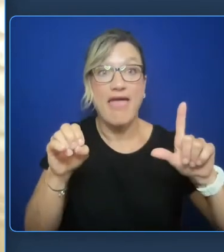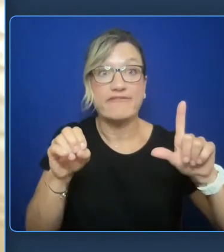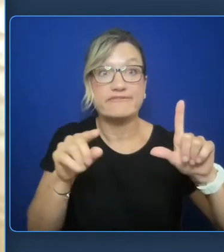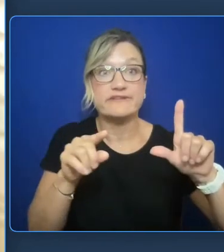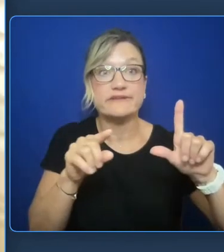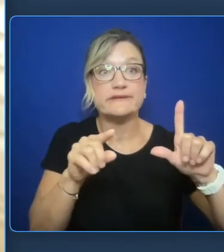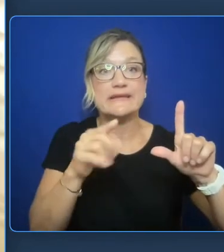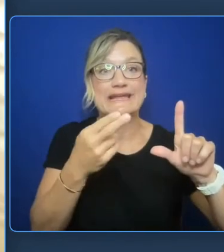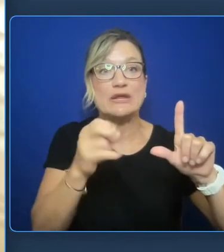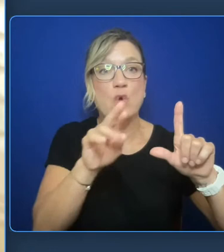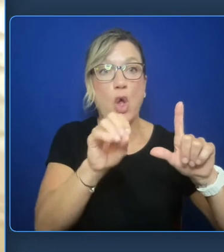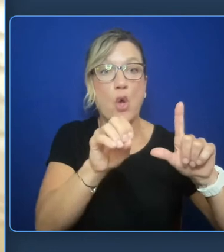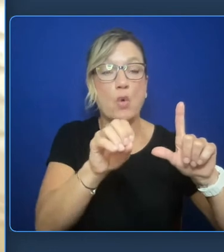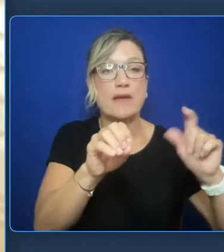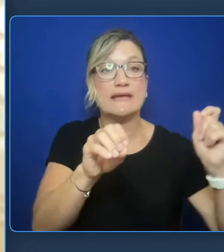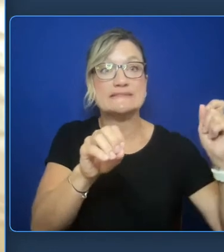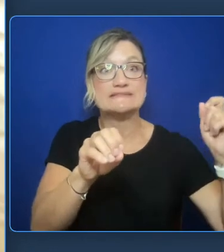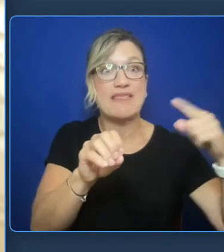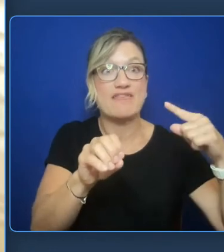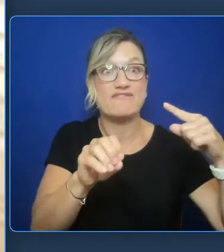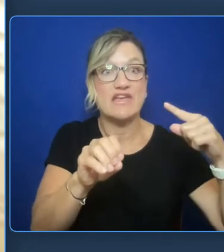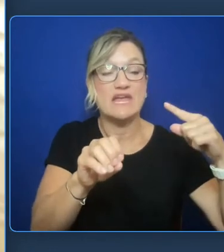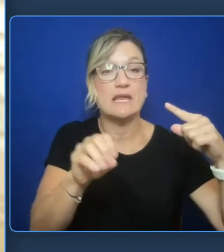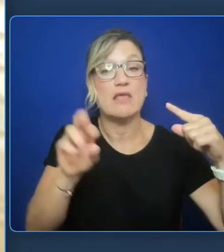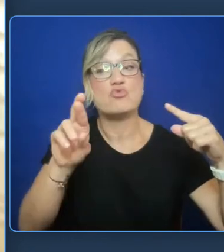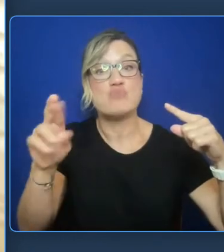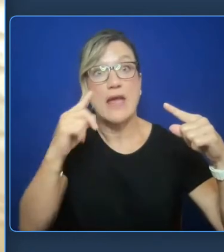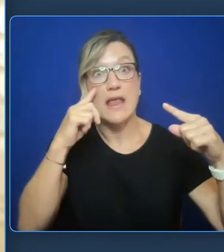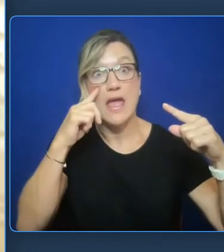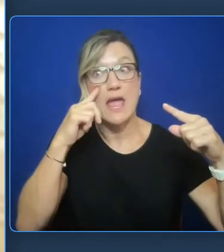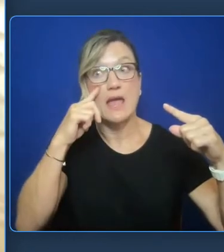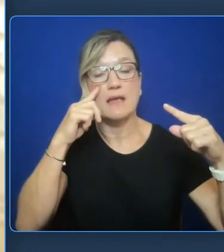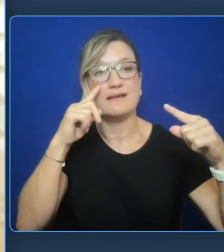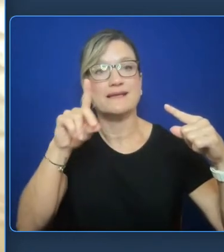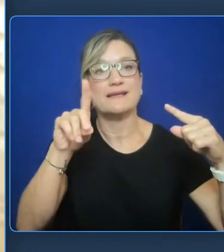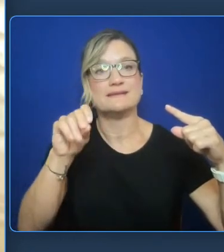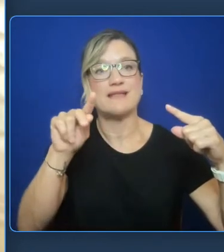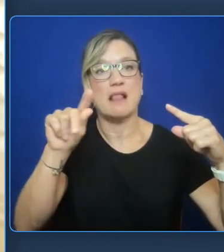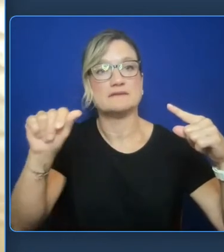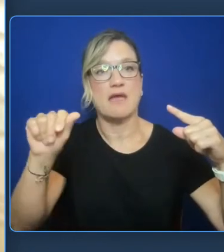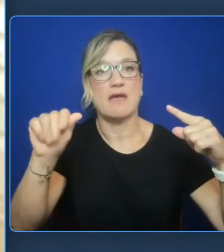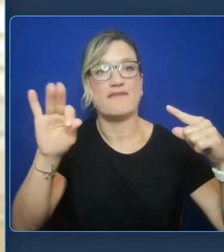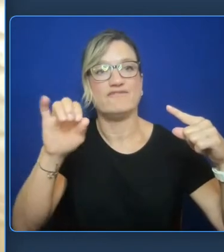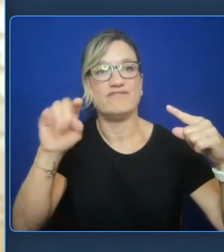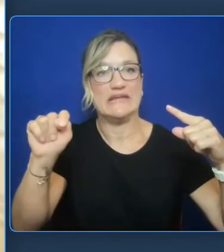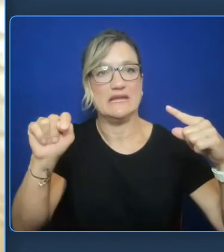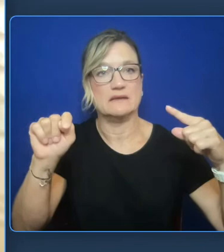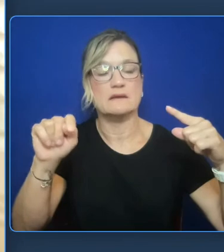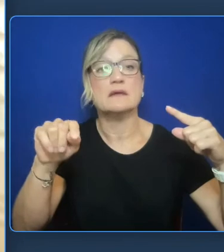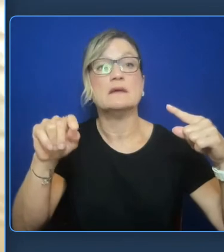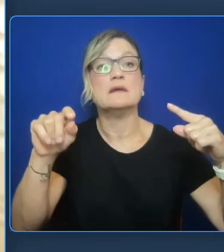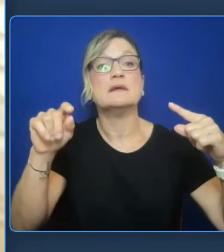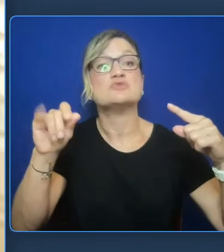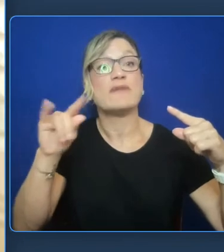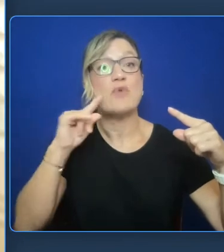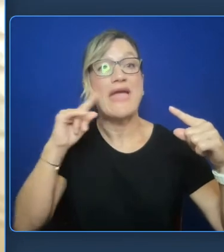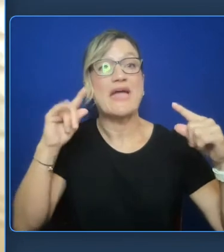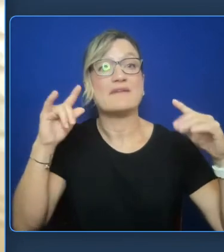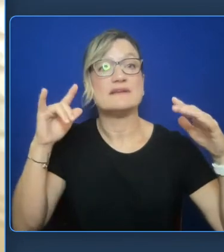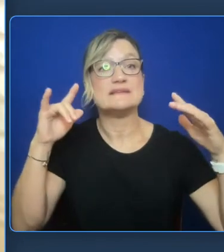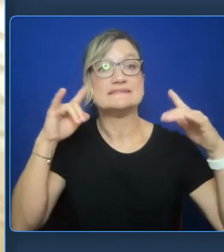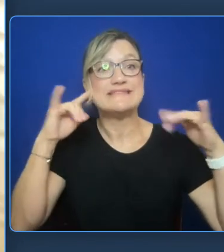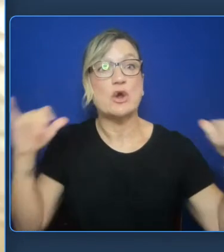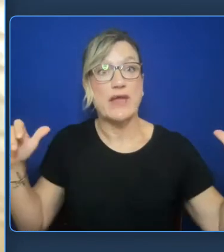hero eye. It's going to send that feed. And then the right eye is sent as a delta feed. So that if you have stereo, you'll